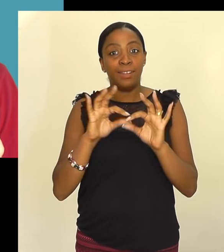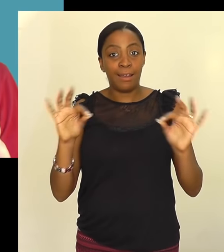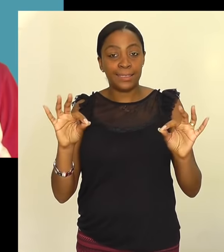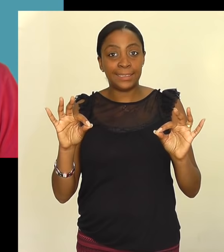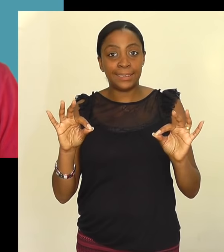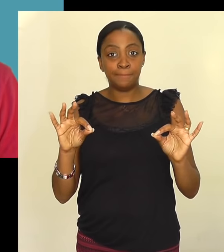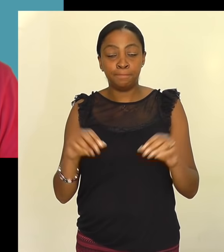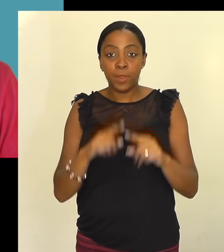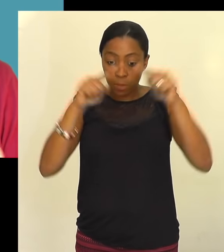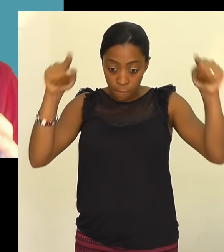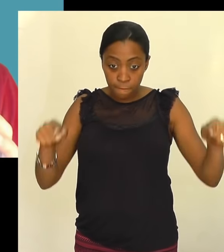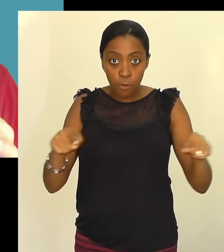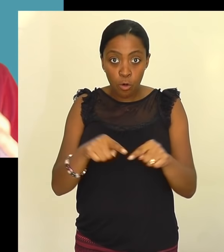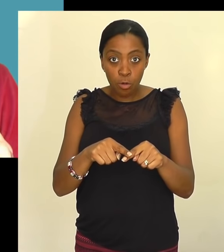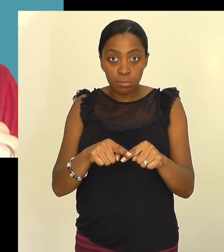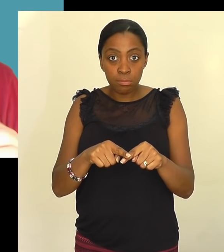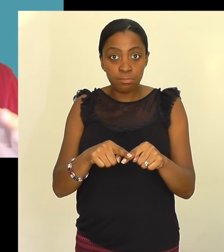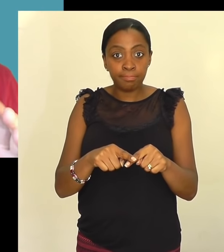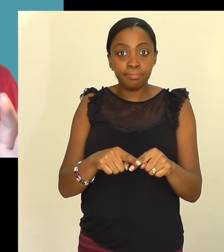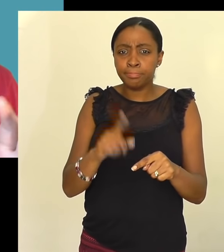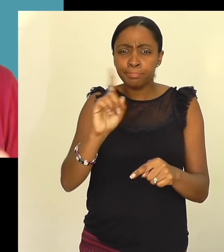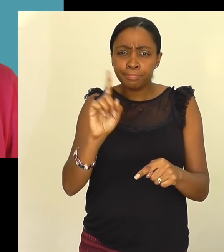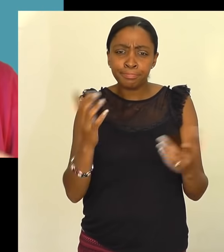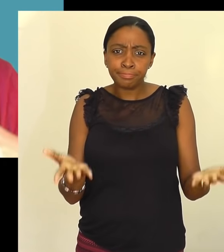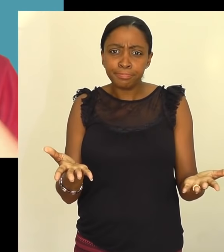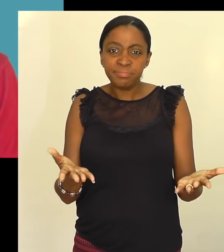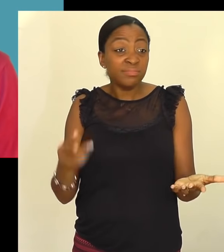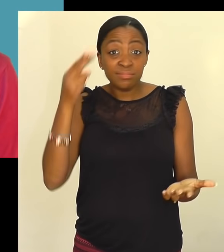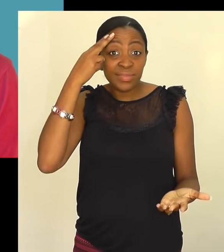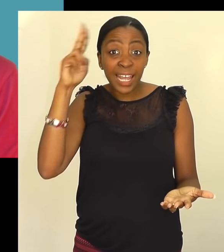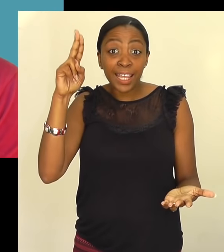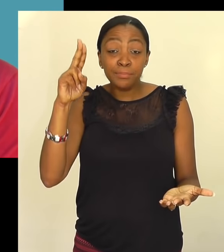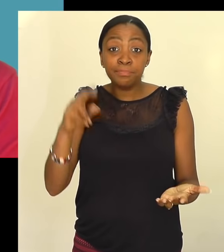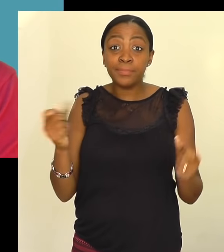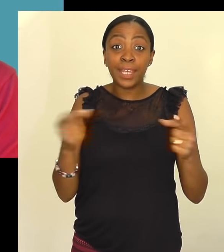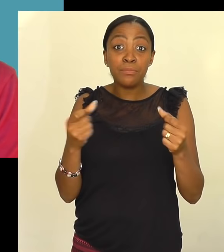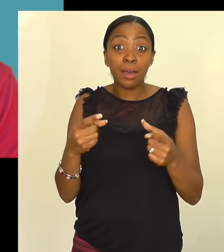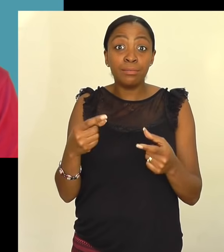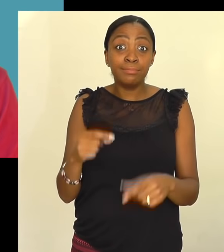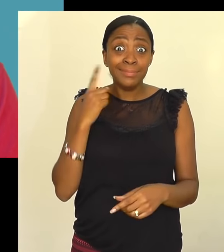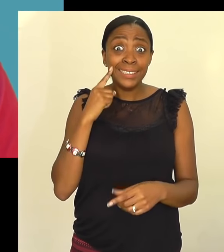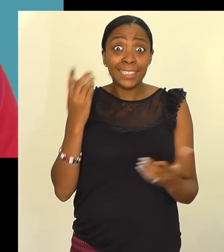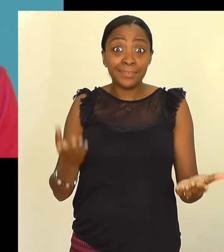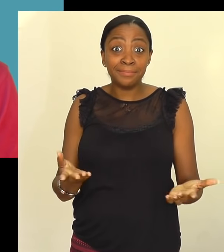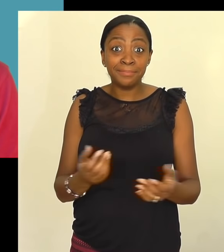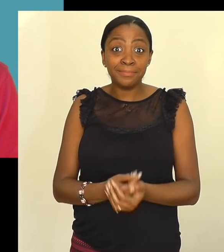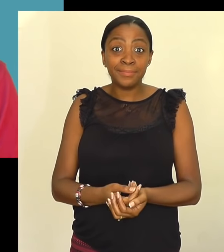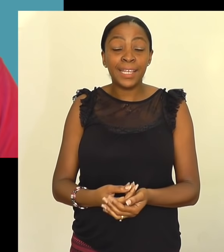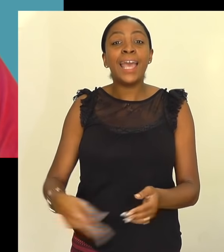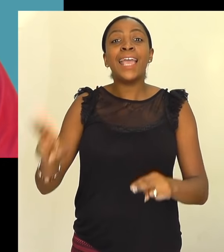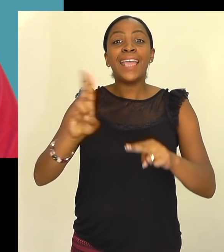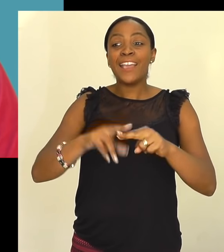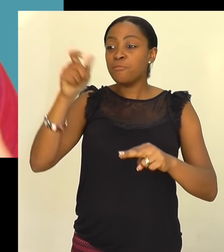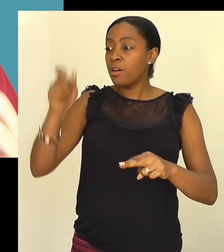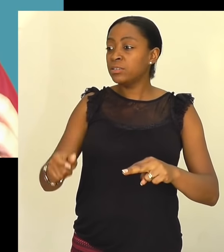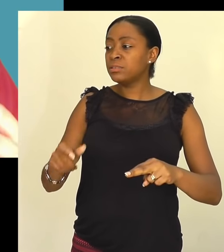just takes them through to somewhere where they can put their name and their email and register their place on the course, or if they're not sure yet,